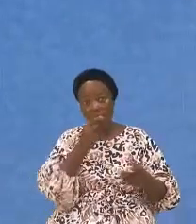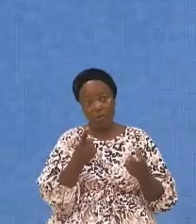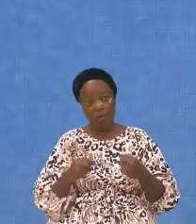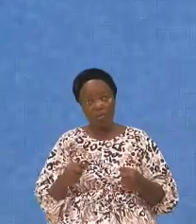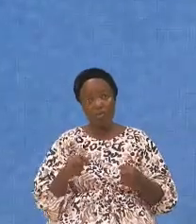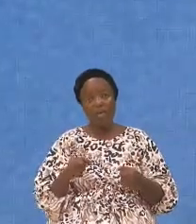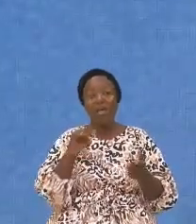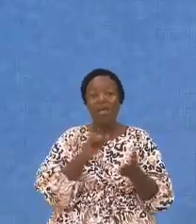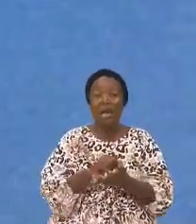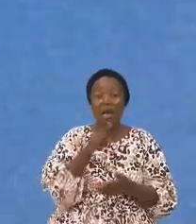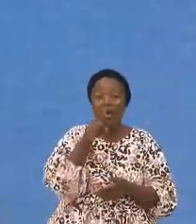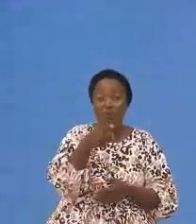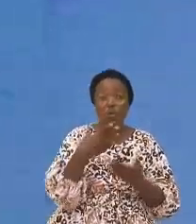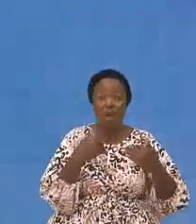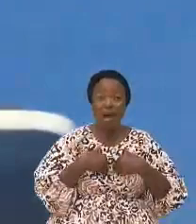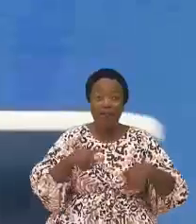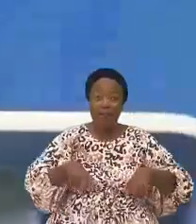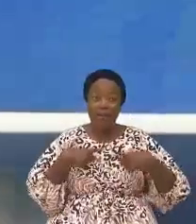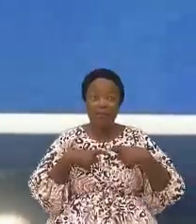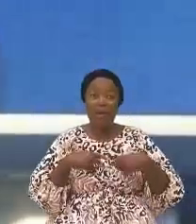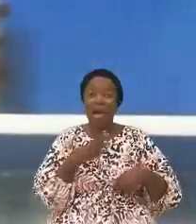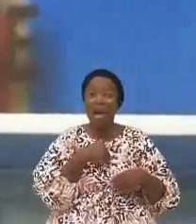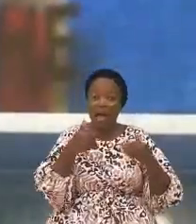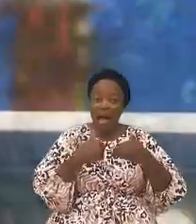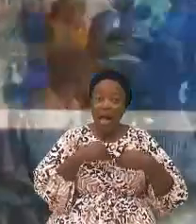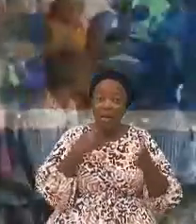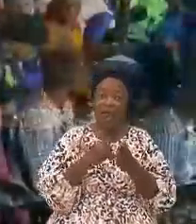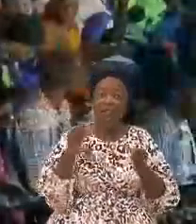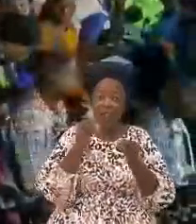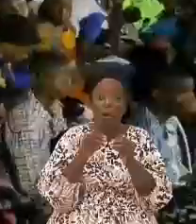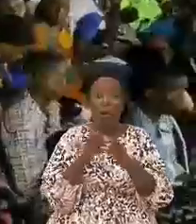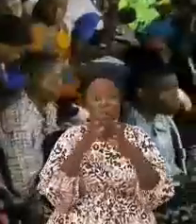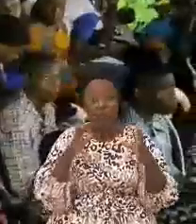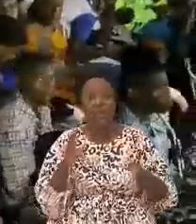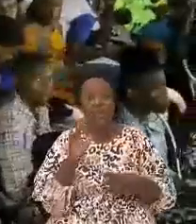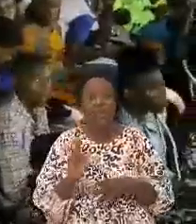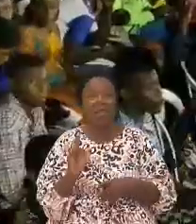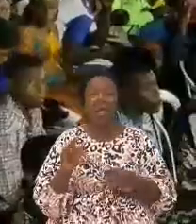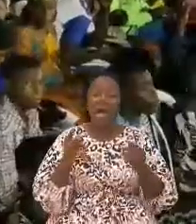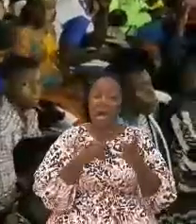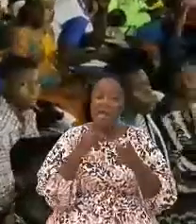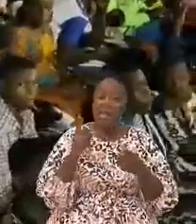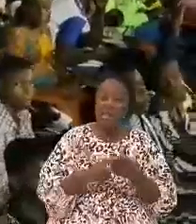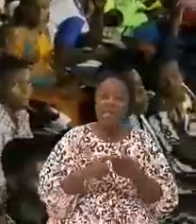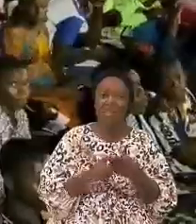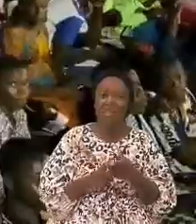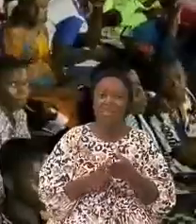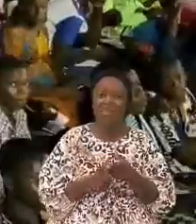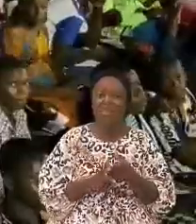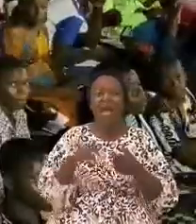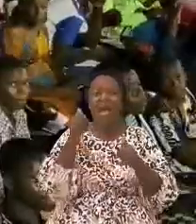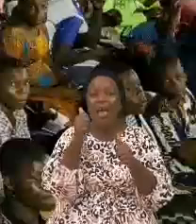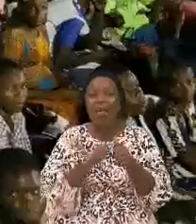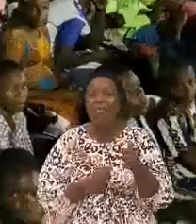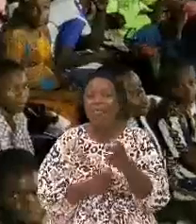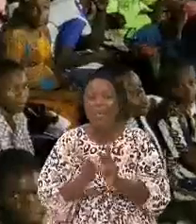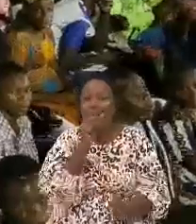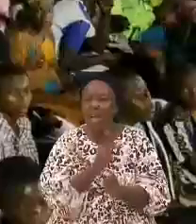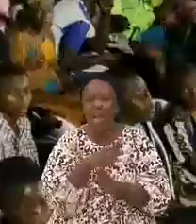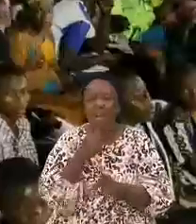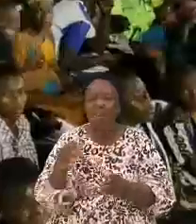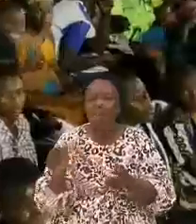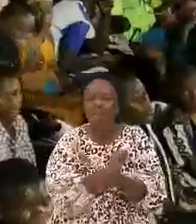destroy. And then Christ says, I am come that she may have life and have it more